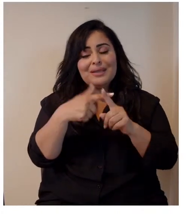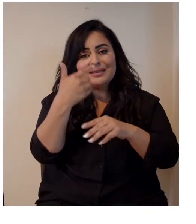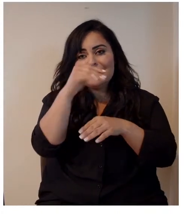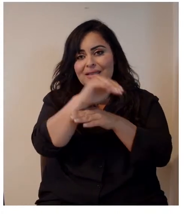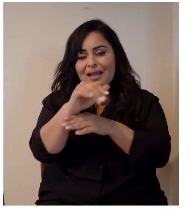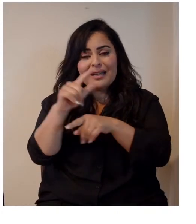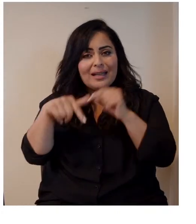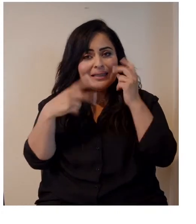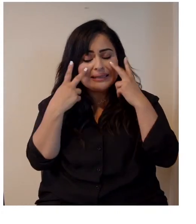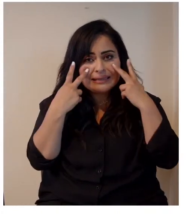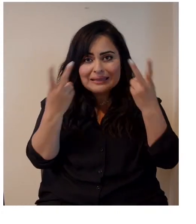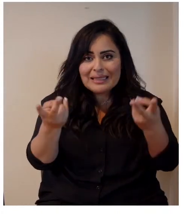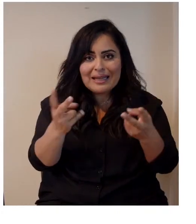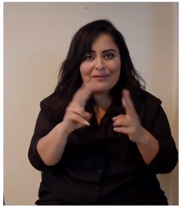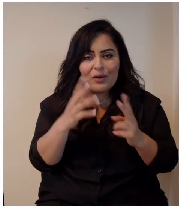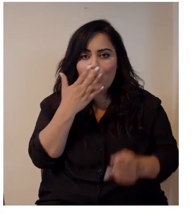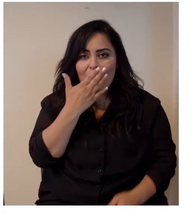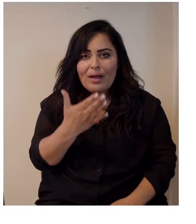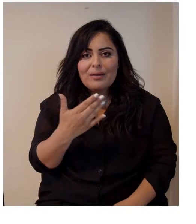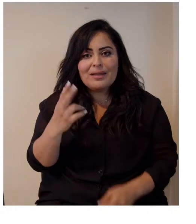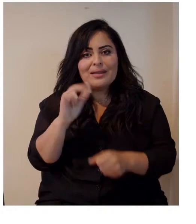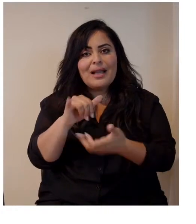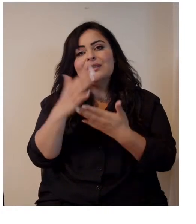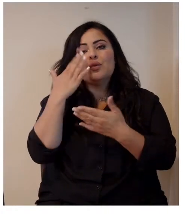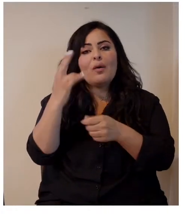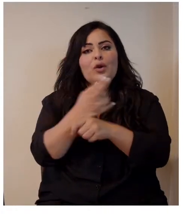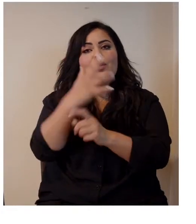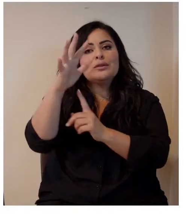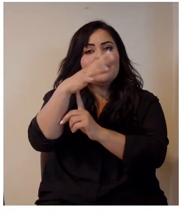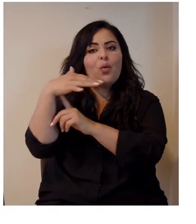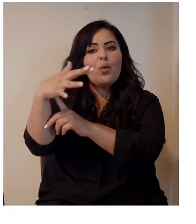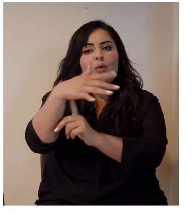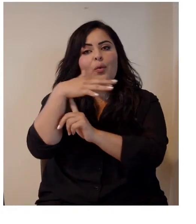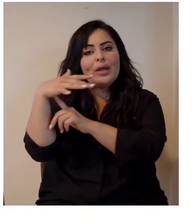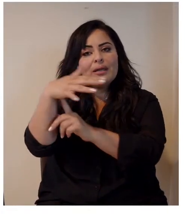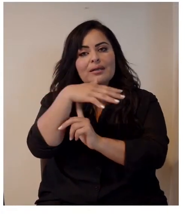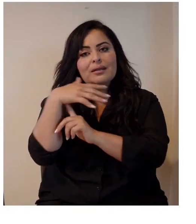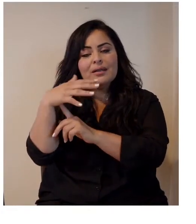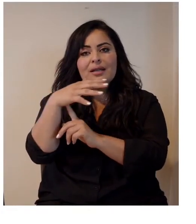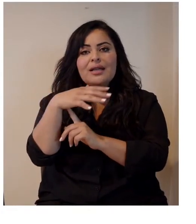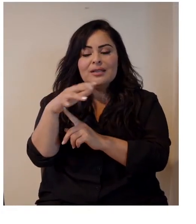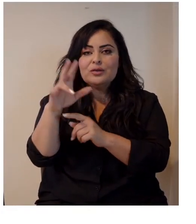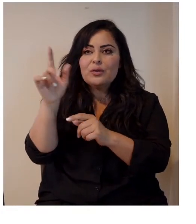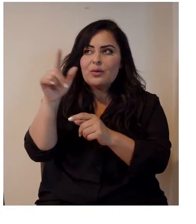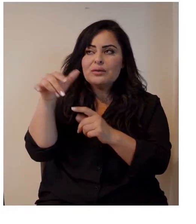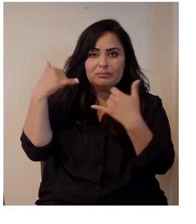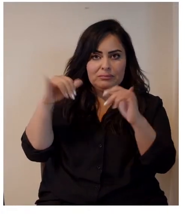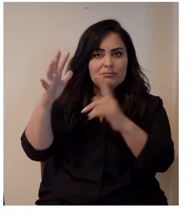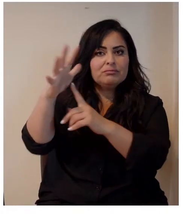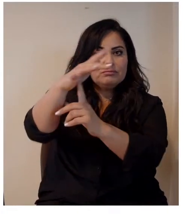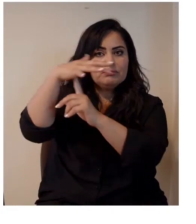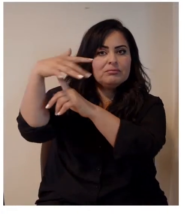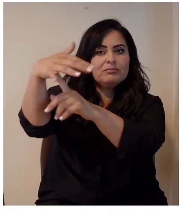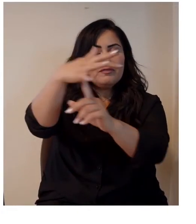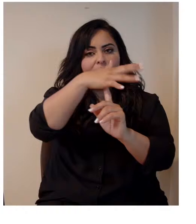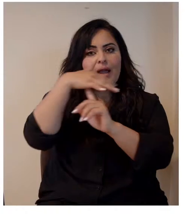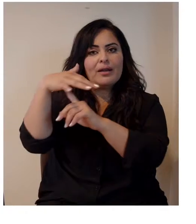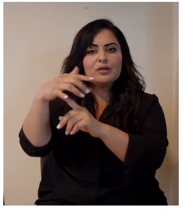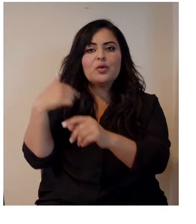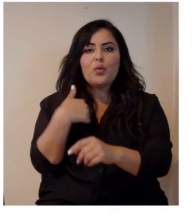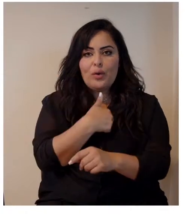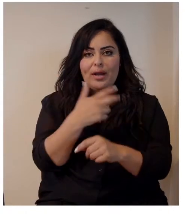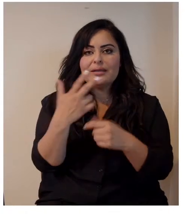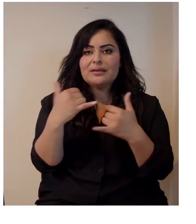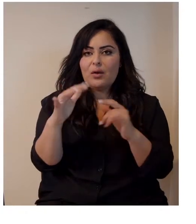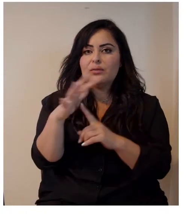with the fixed-wing aircraft, and so that's why we're using the rotor wing, those helicopters. It's what we're using at night, and those are flying. And so we're a flying